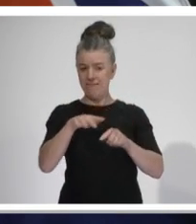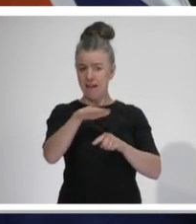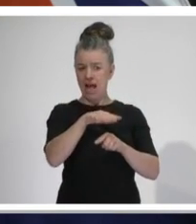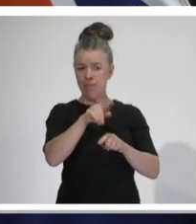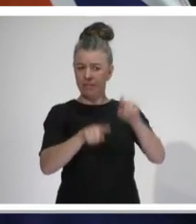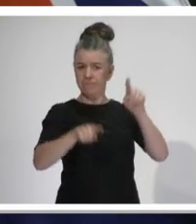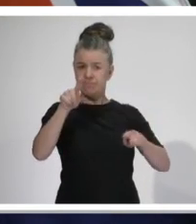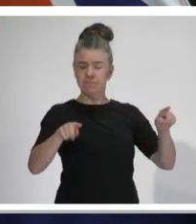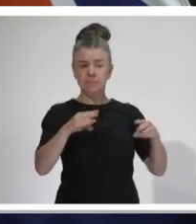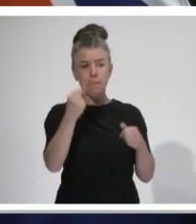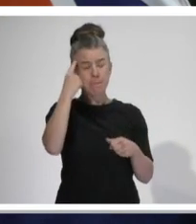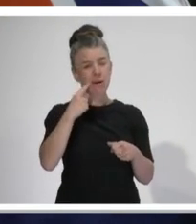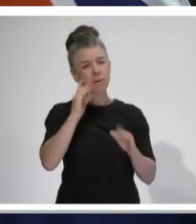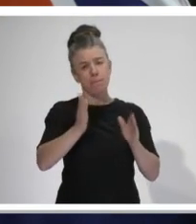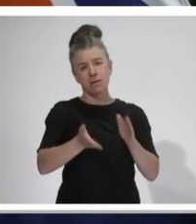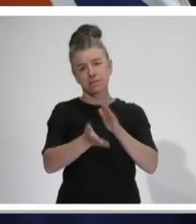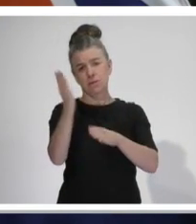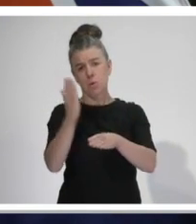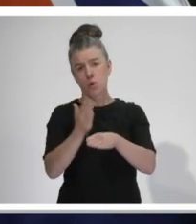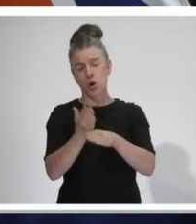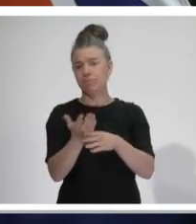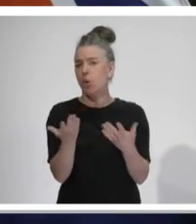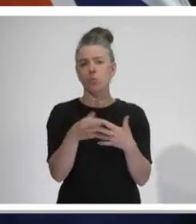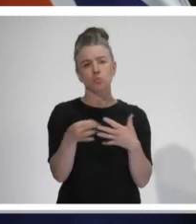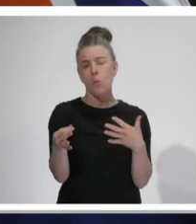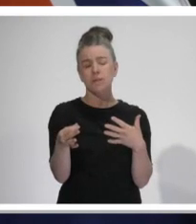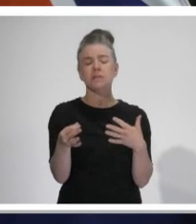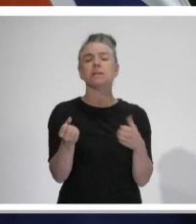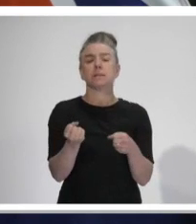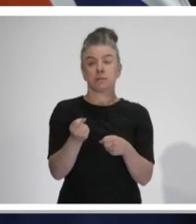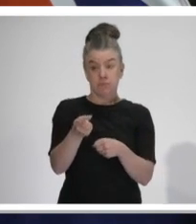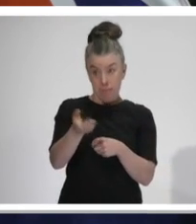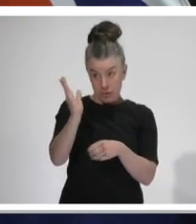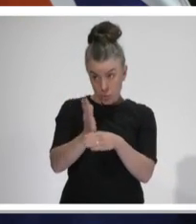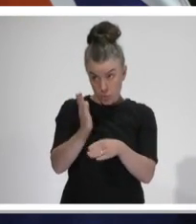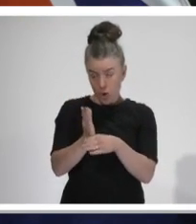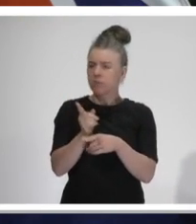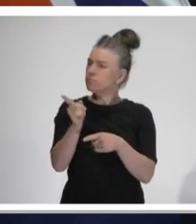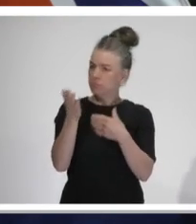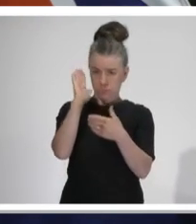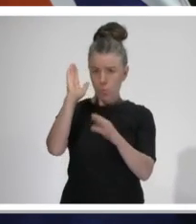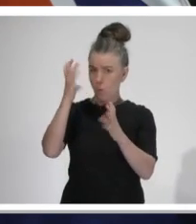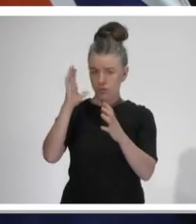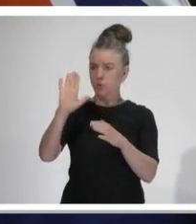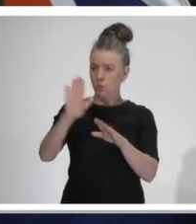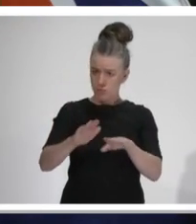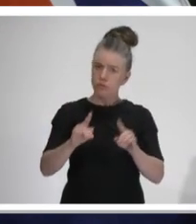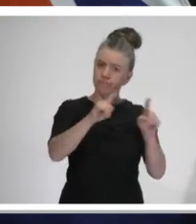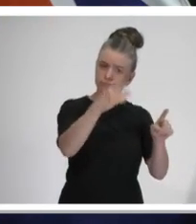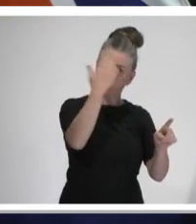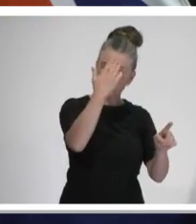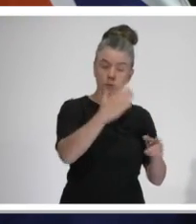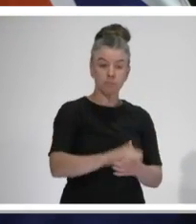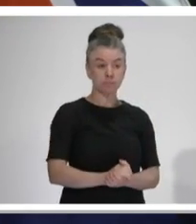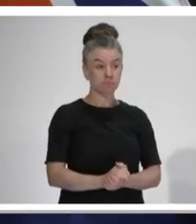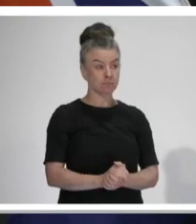may not have that choice because they'll be going back to work. This is about making sure that their children continue to get education as well. Ben. Minister,